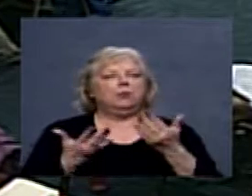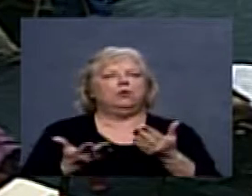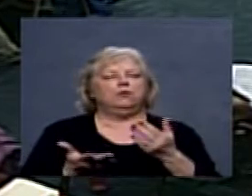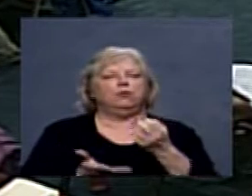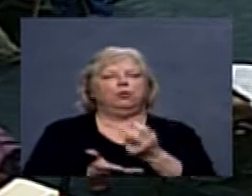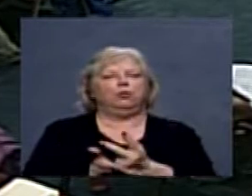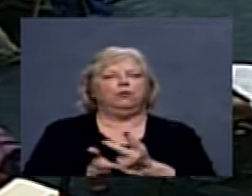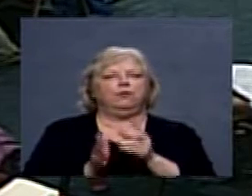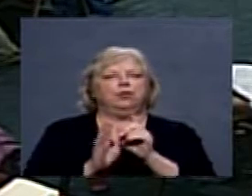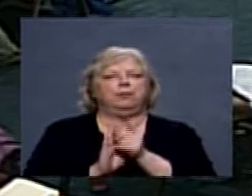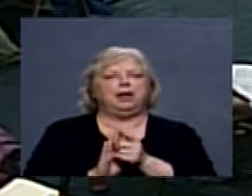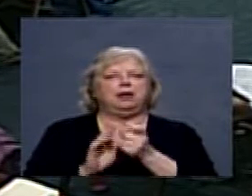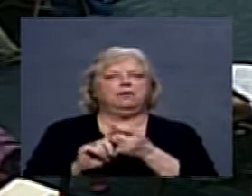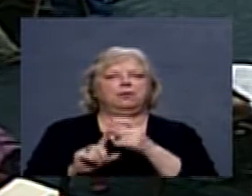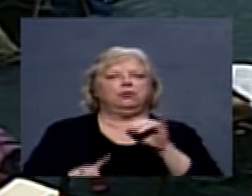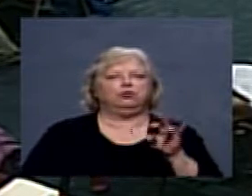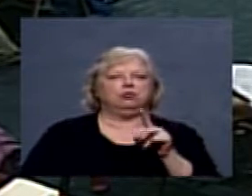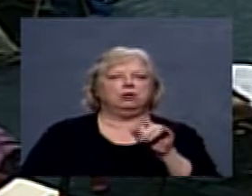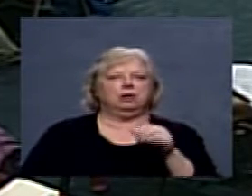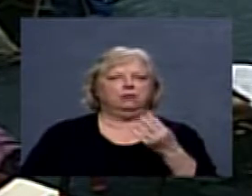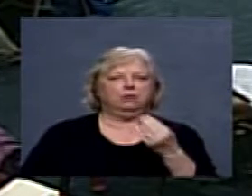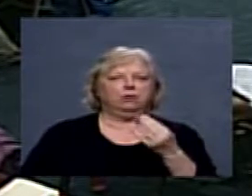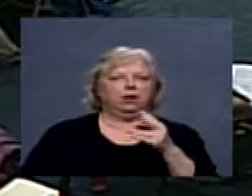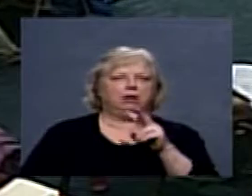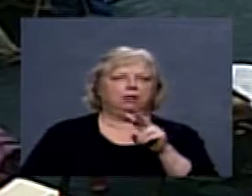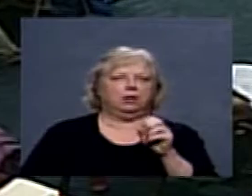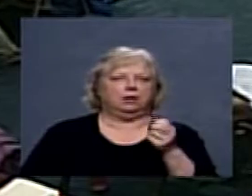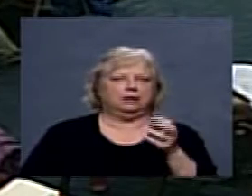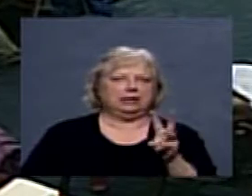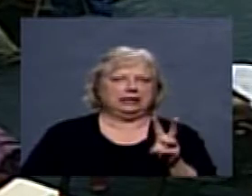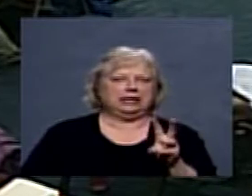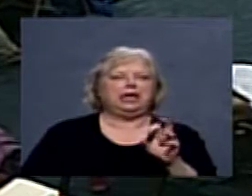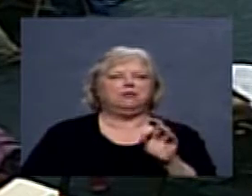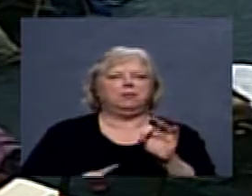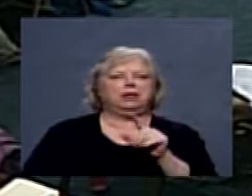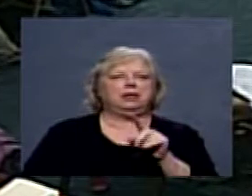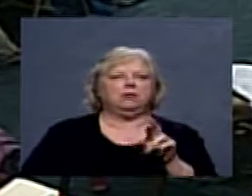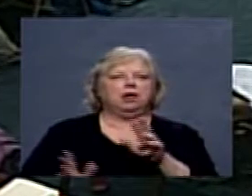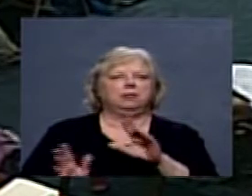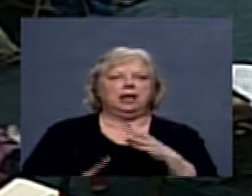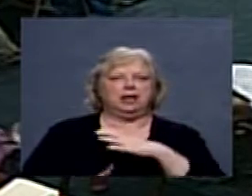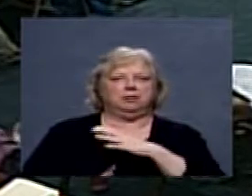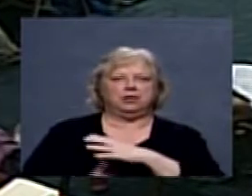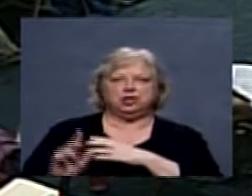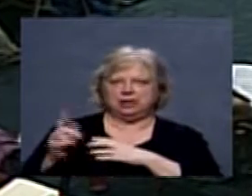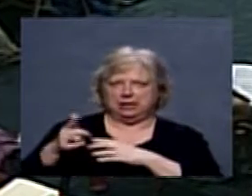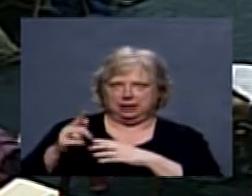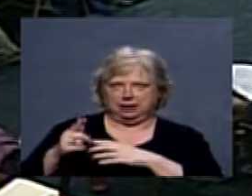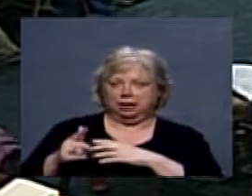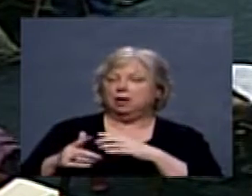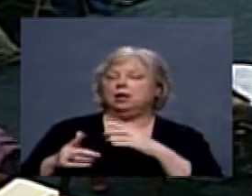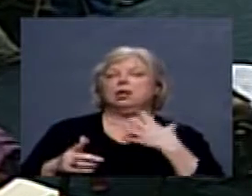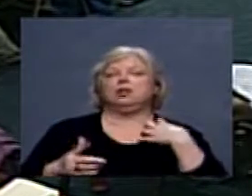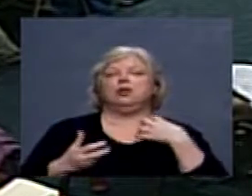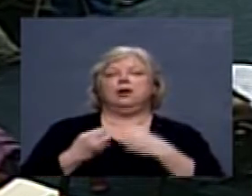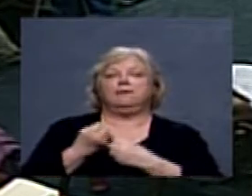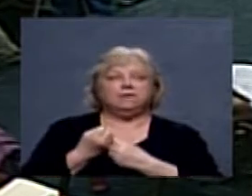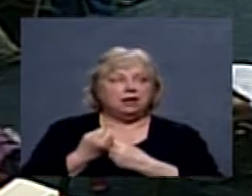the minutes of the July 14th, 2016 meeting of the Little Rock Planning Commission. I'll second. All in